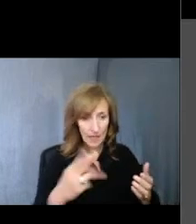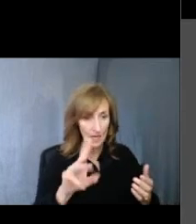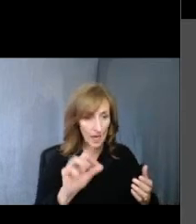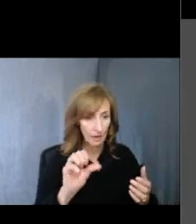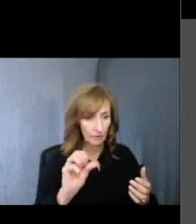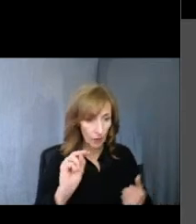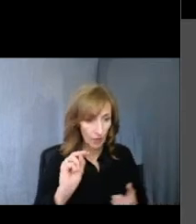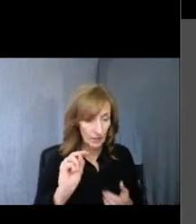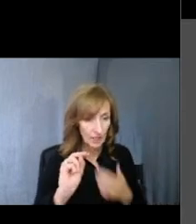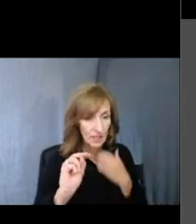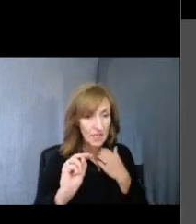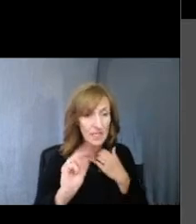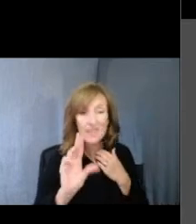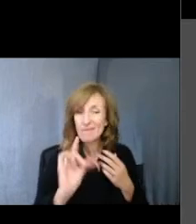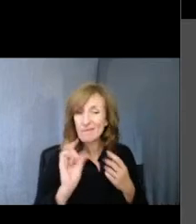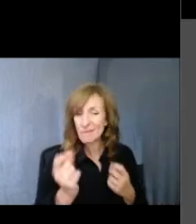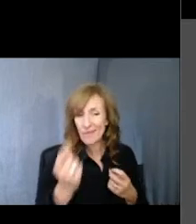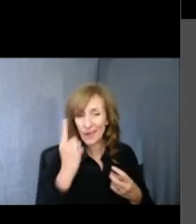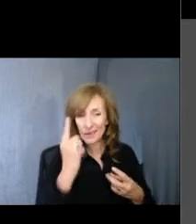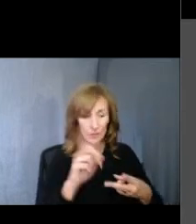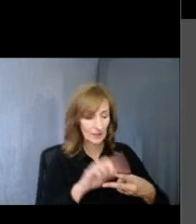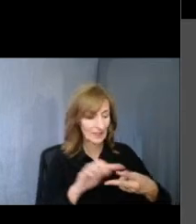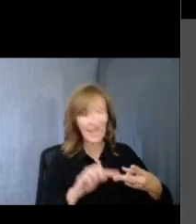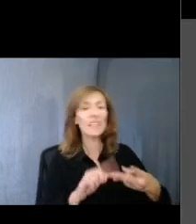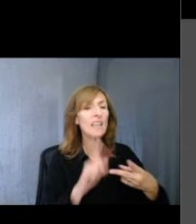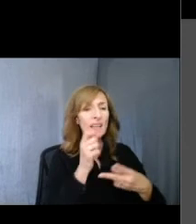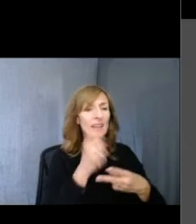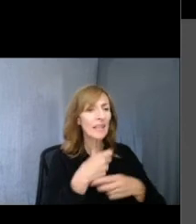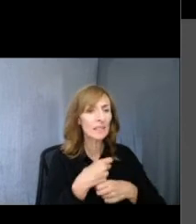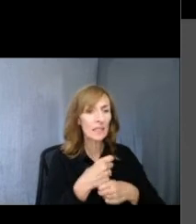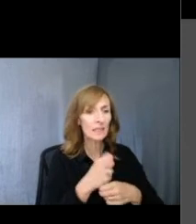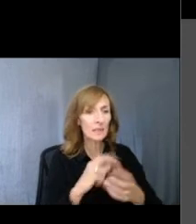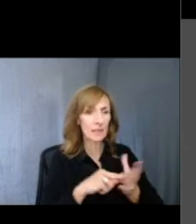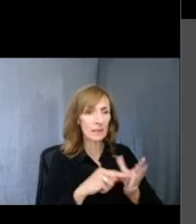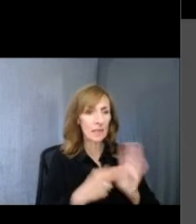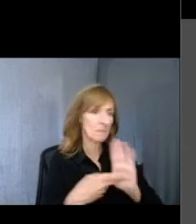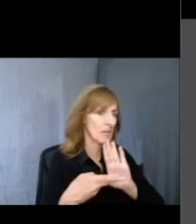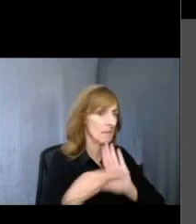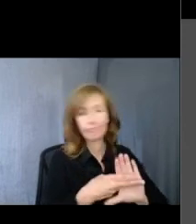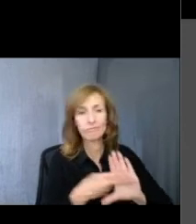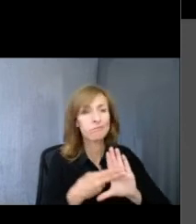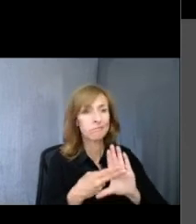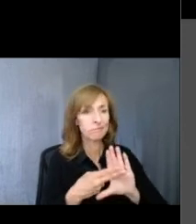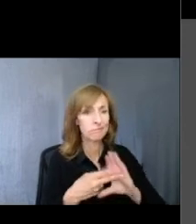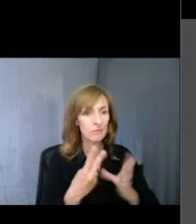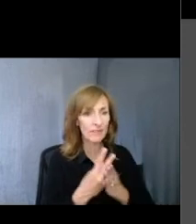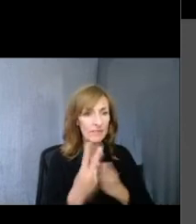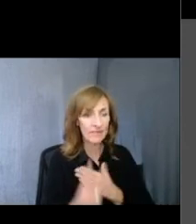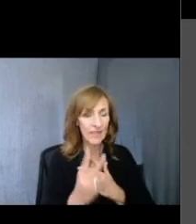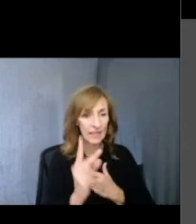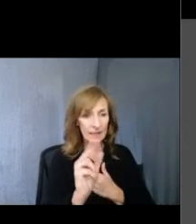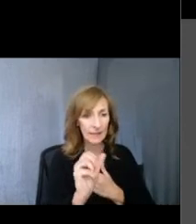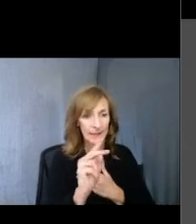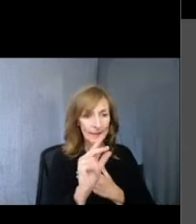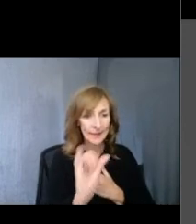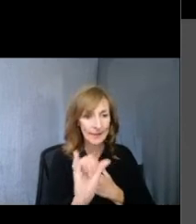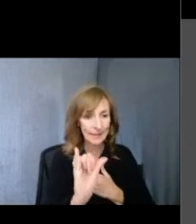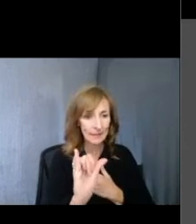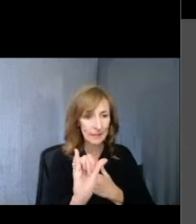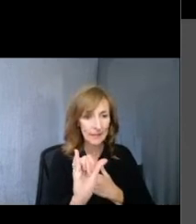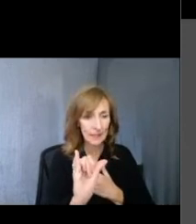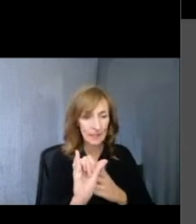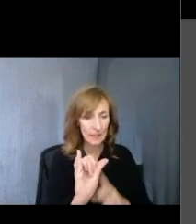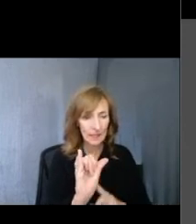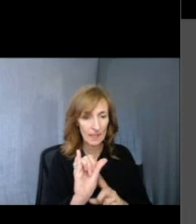SDMA are not produced by a failing kidney. So it's not that kind of measurement. It's not like, oh, the kidneys are having problems and they produce